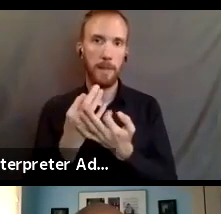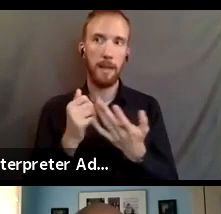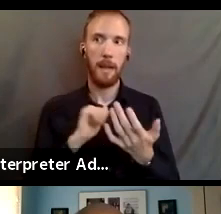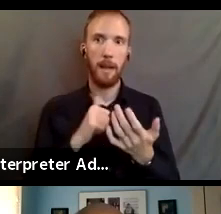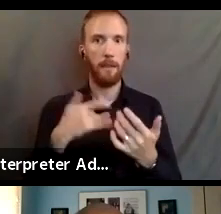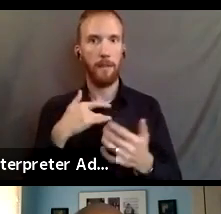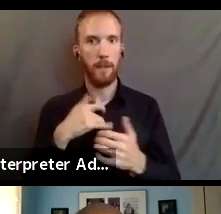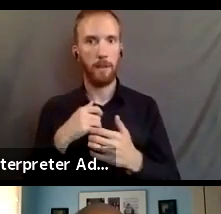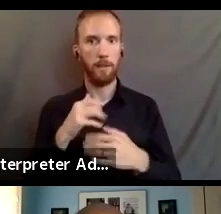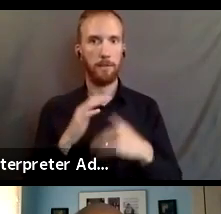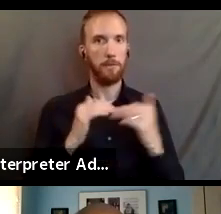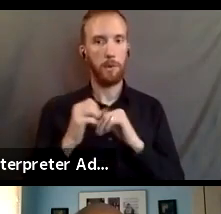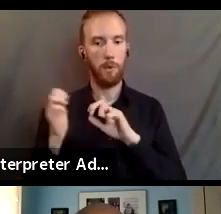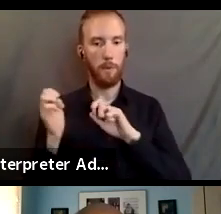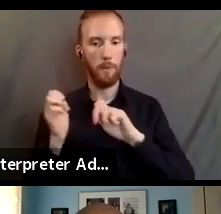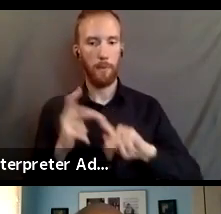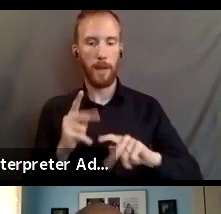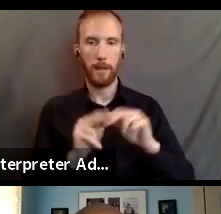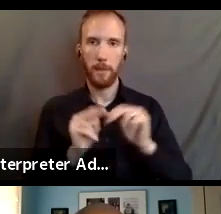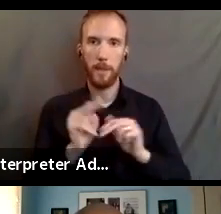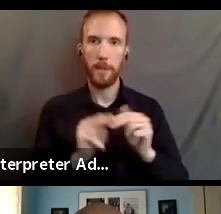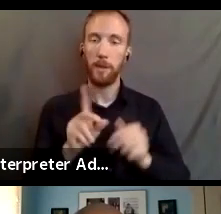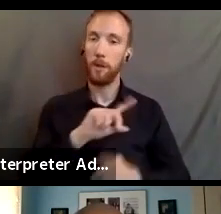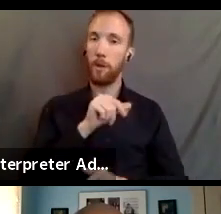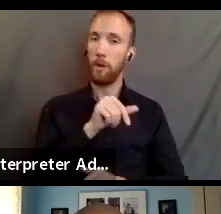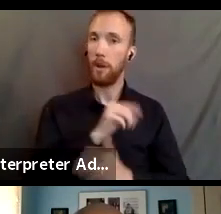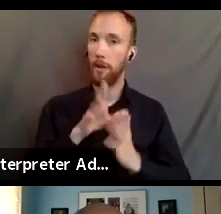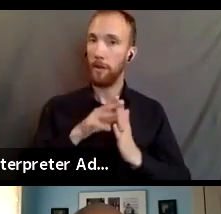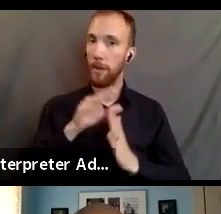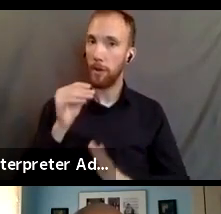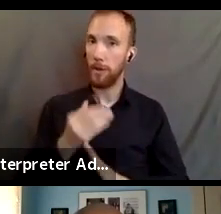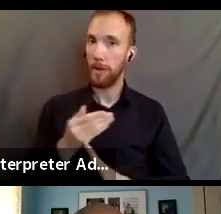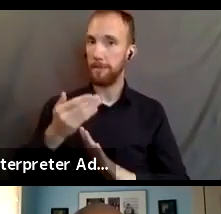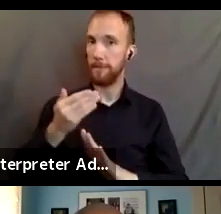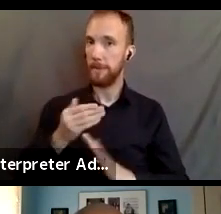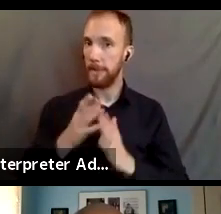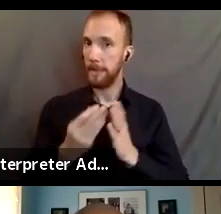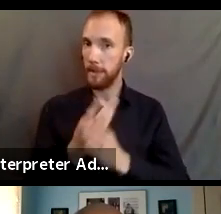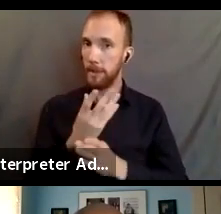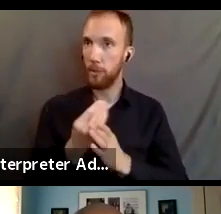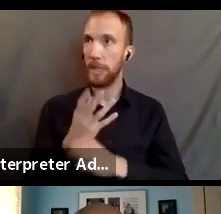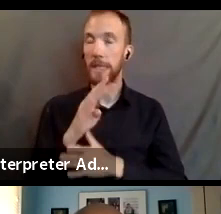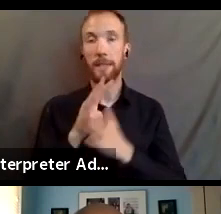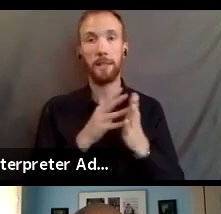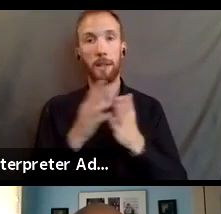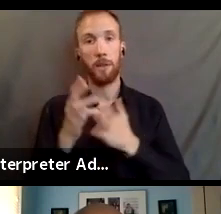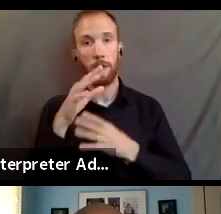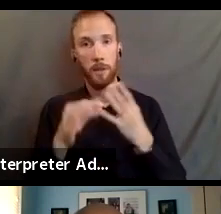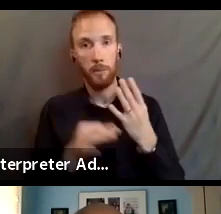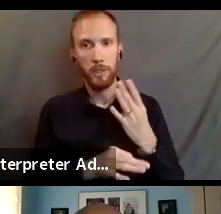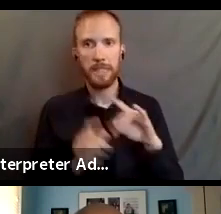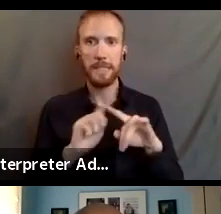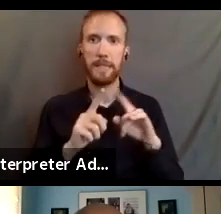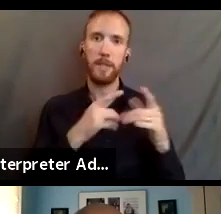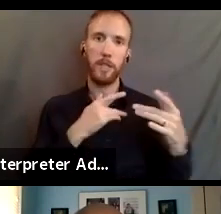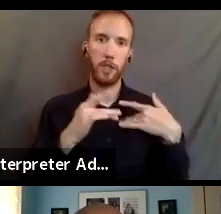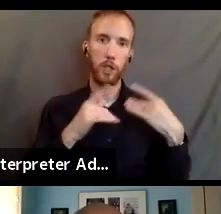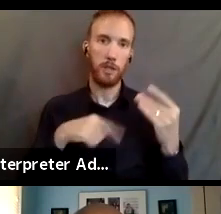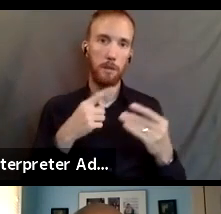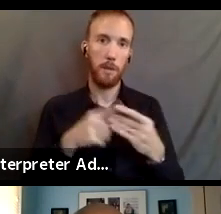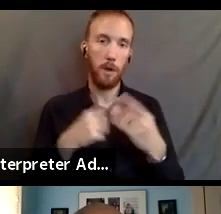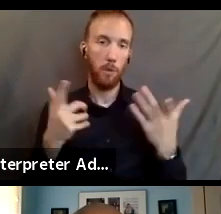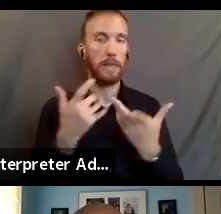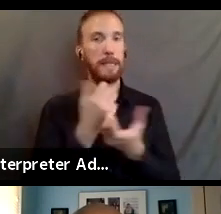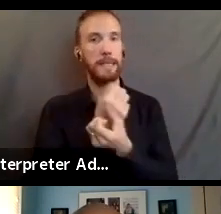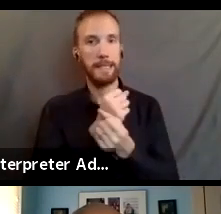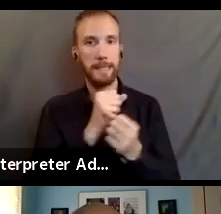building the quality of engagement during remote learning in the spring scheduling options their top concerns about safety and for feedback on